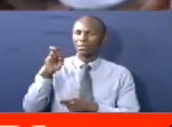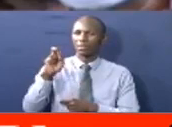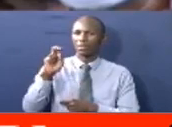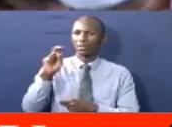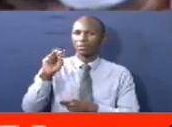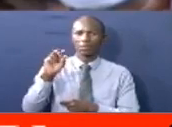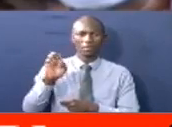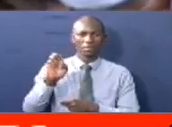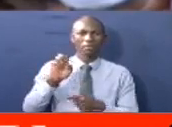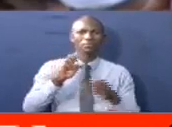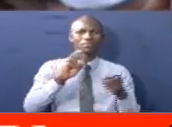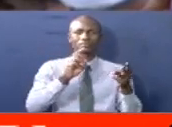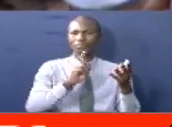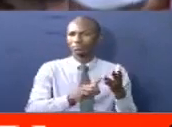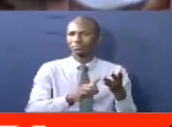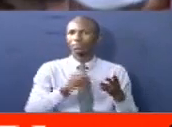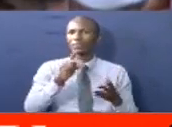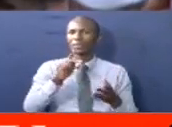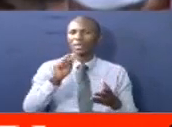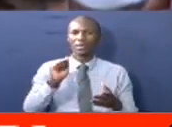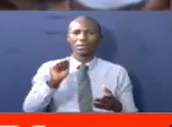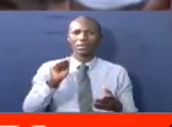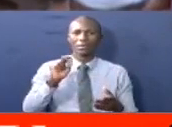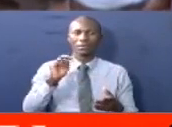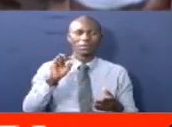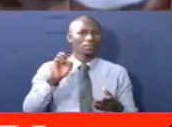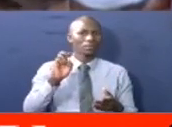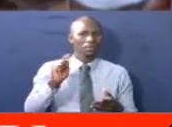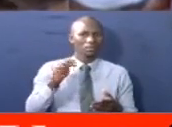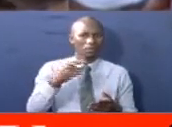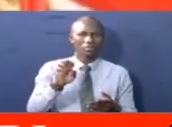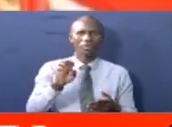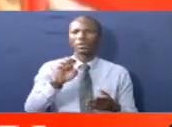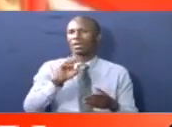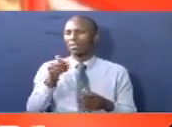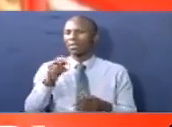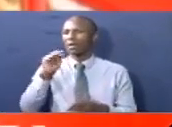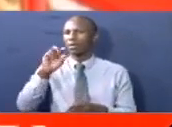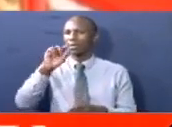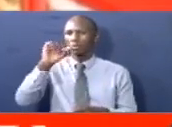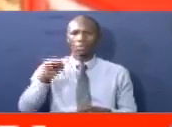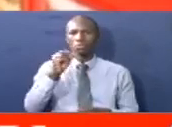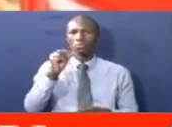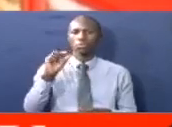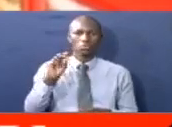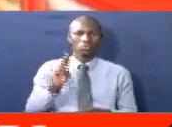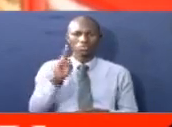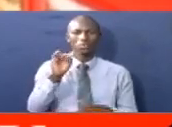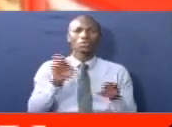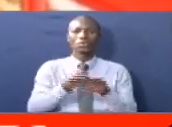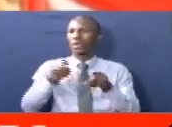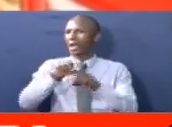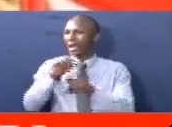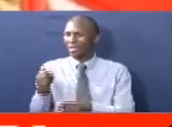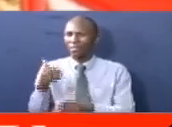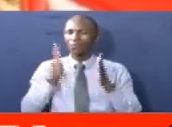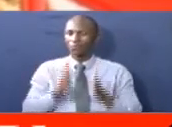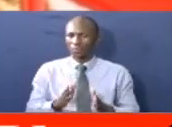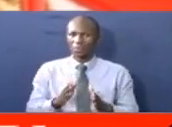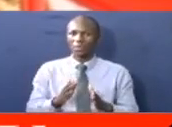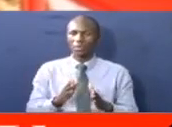Kangethe, Kimathi, Kasam Njogu, Mwari Mariama,